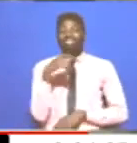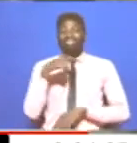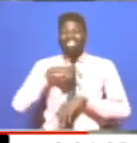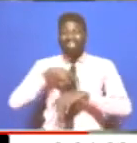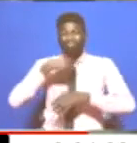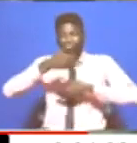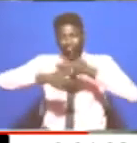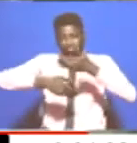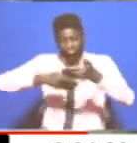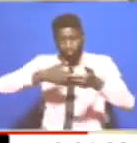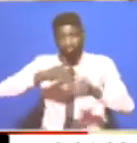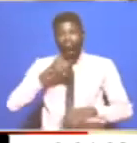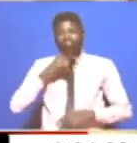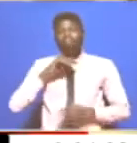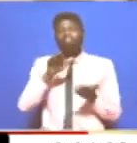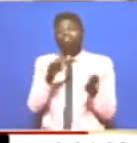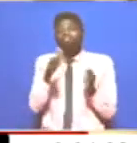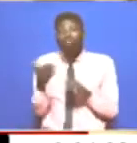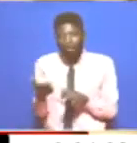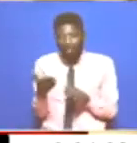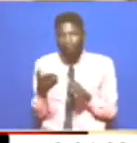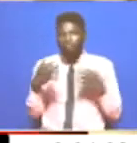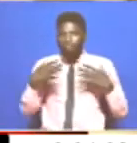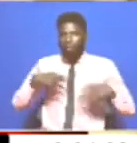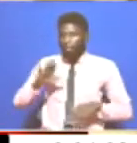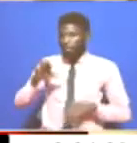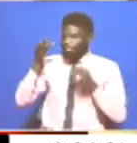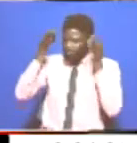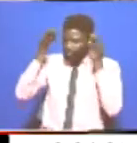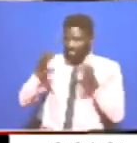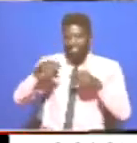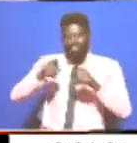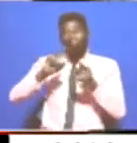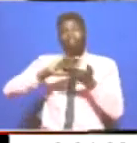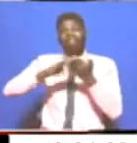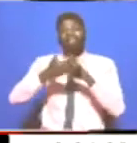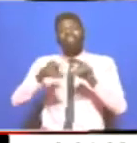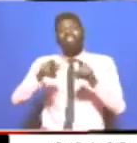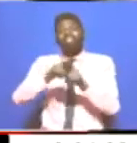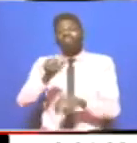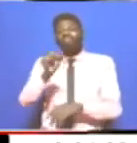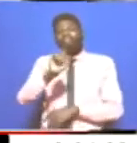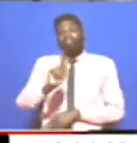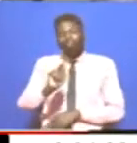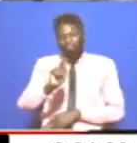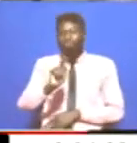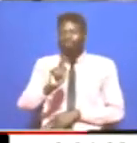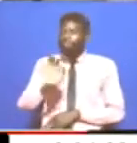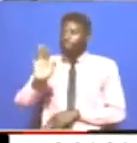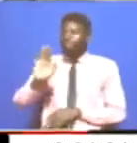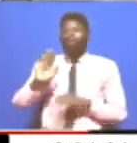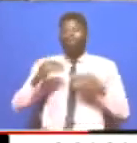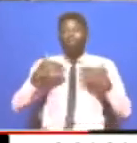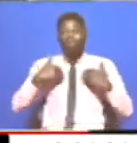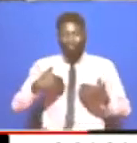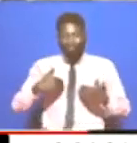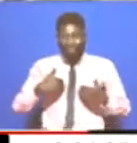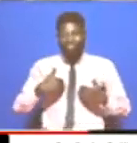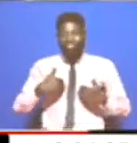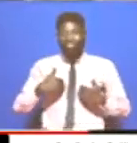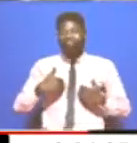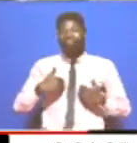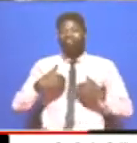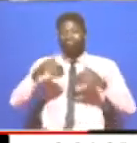death, his people decided to make him a saint. Mwafunja's body was buried in a sitting position.